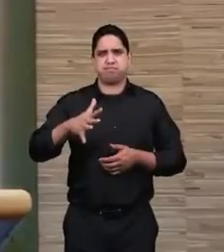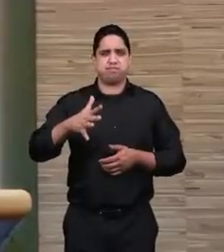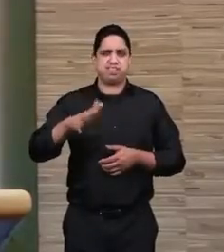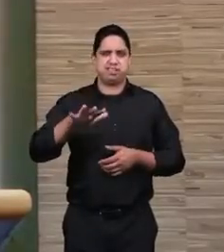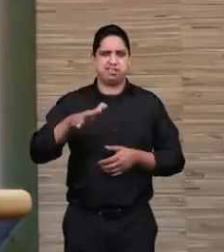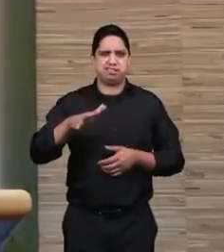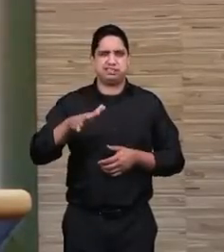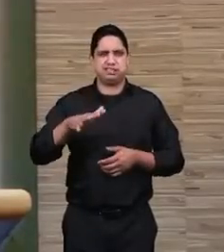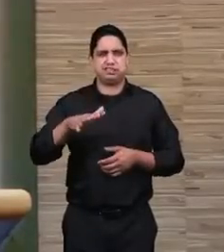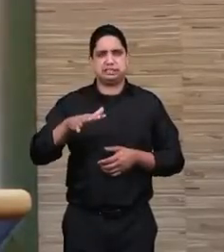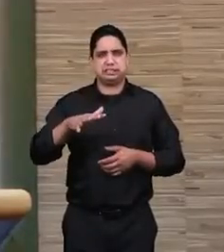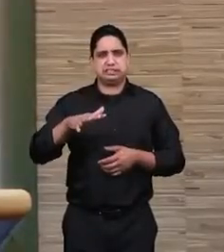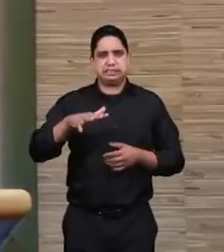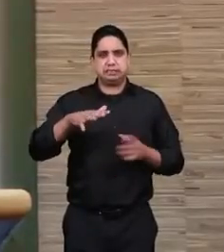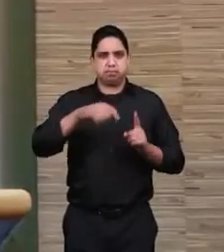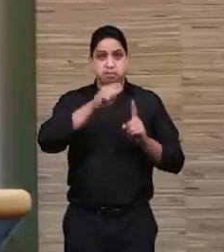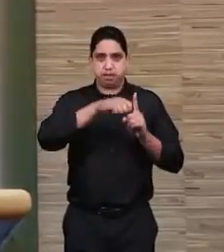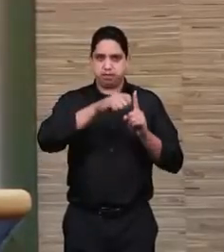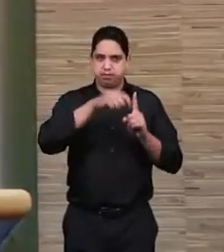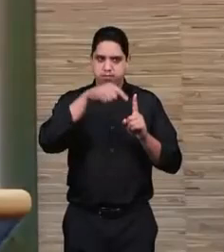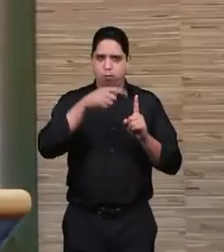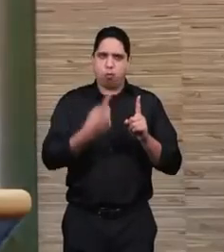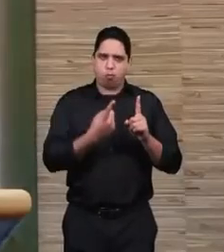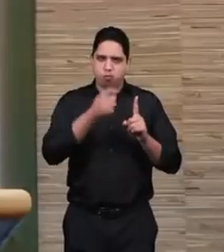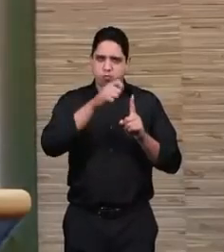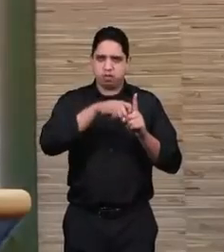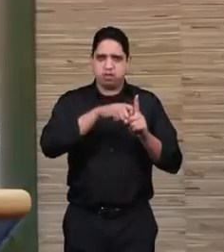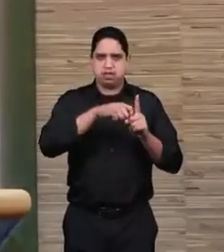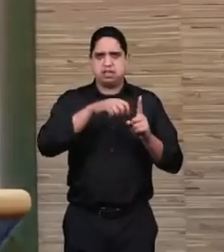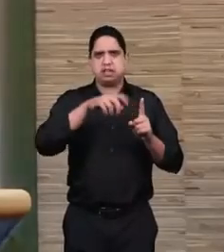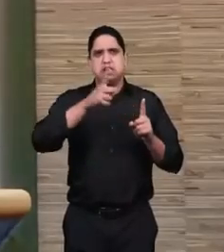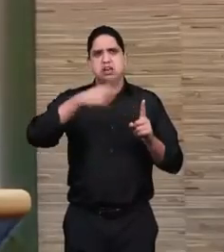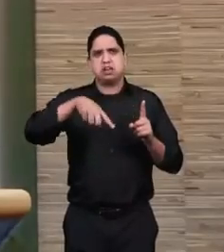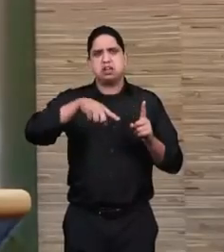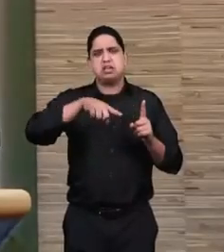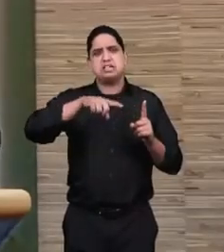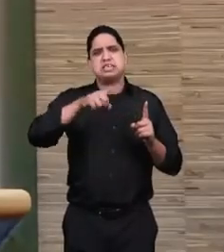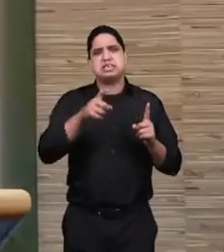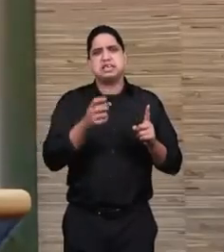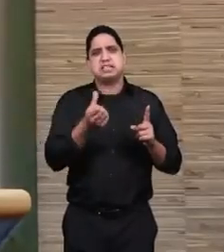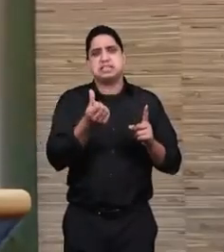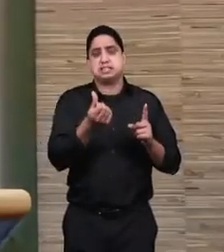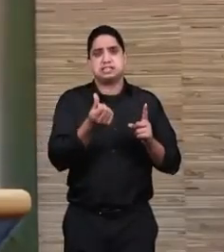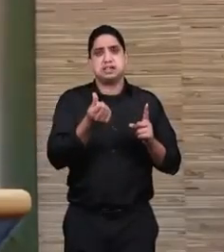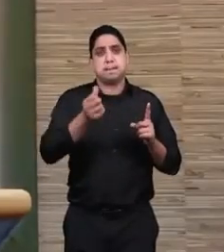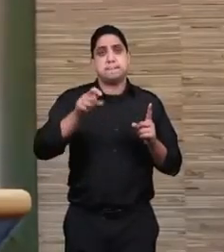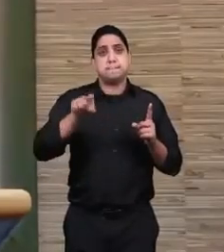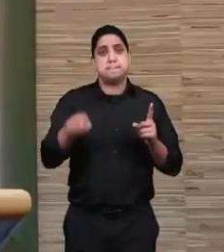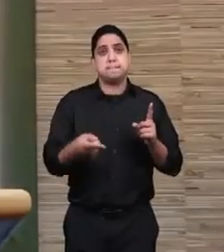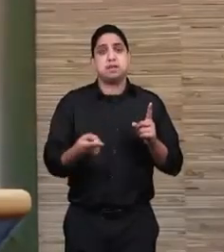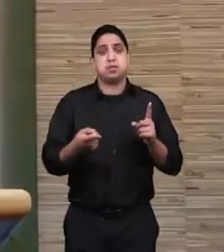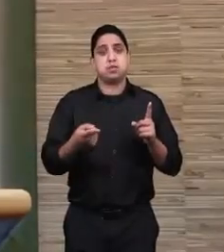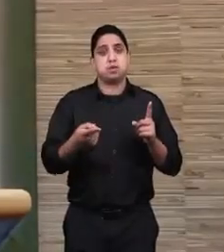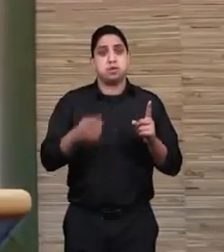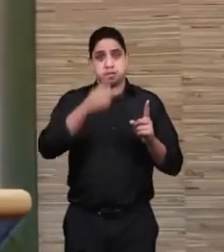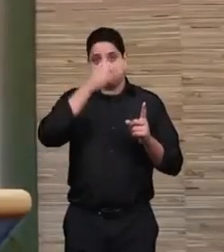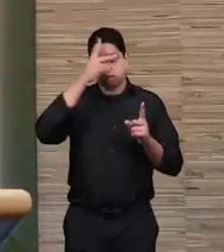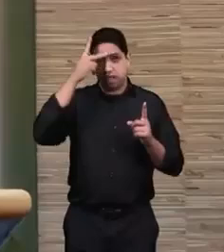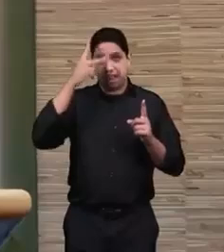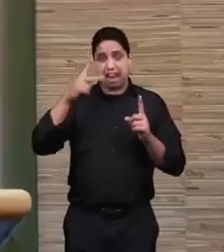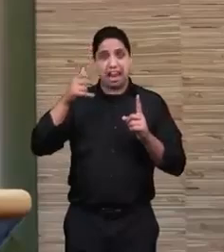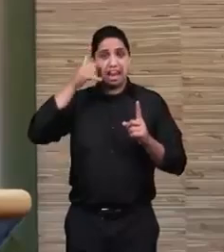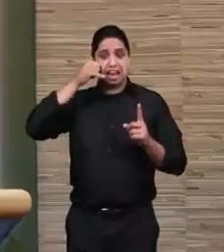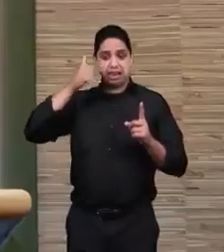on a monthly basis, we have almost 6,000 phone calls that we